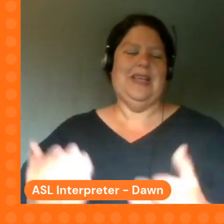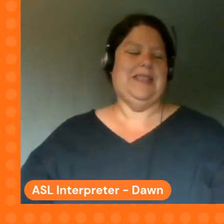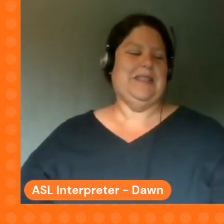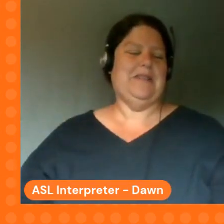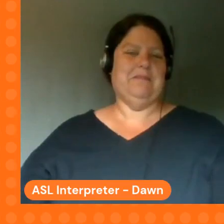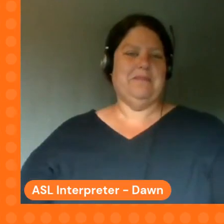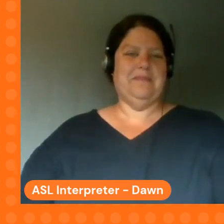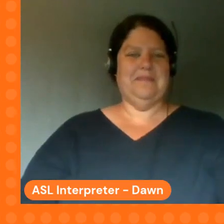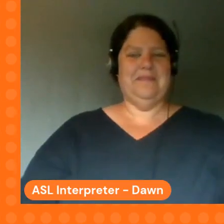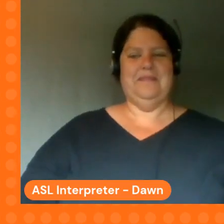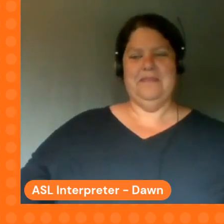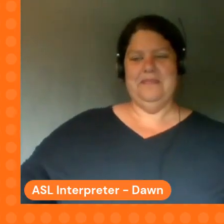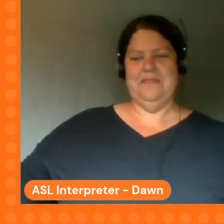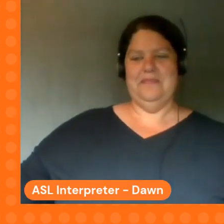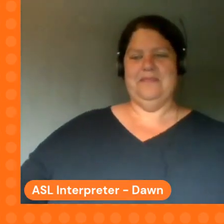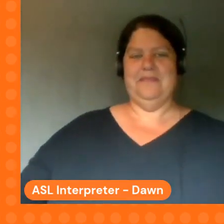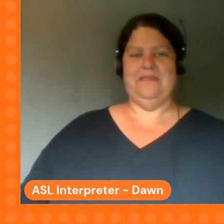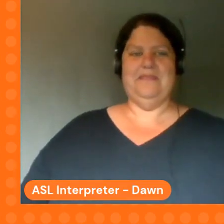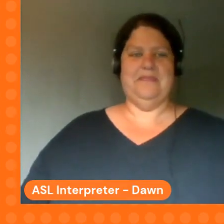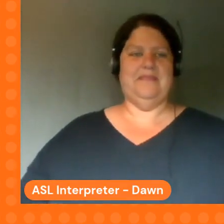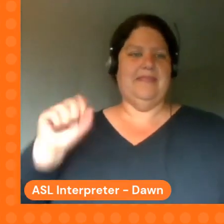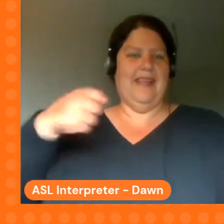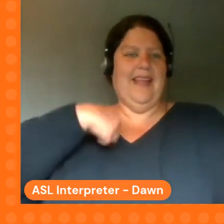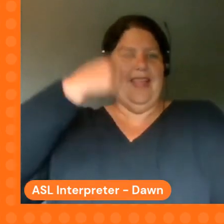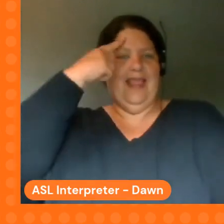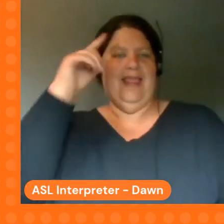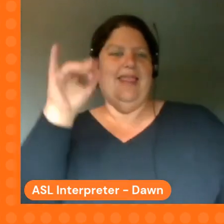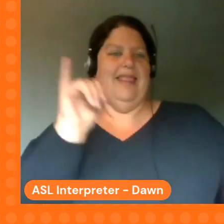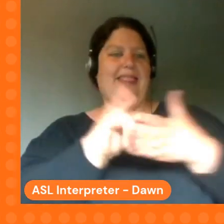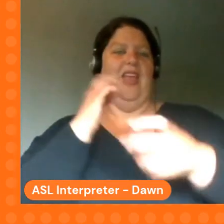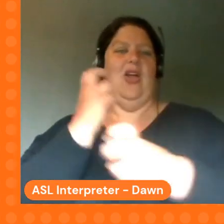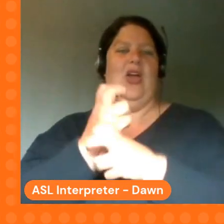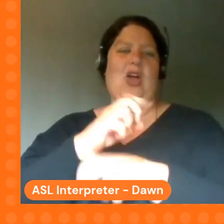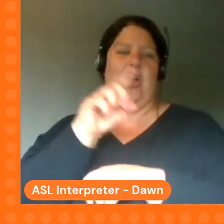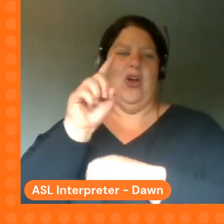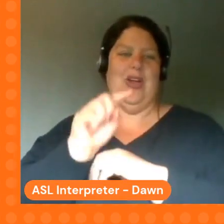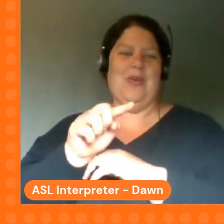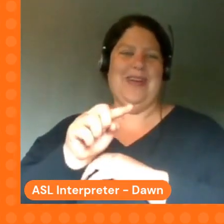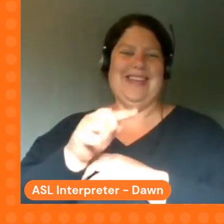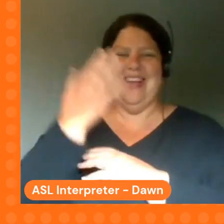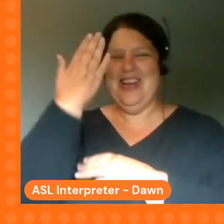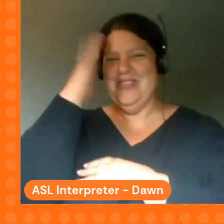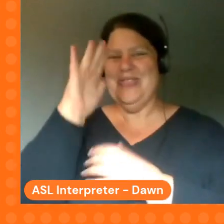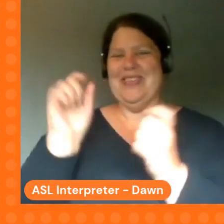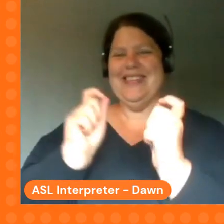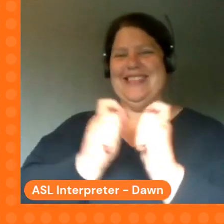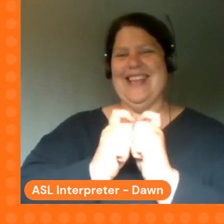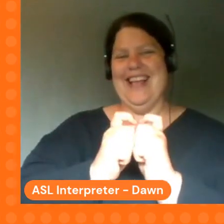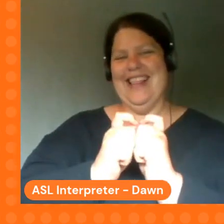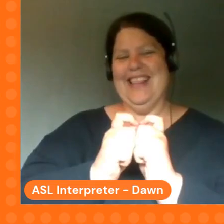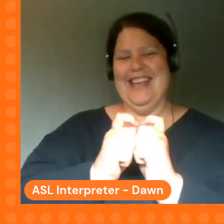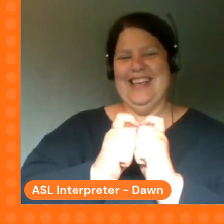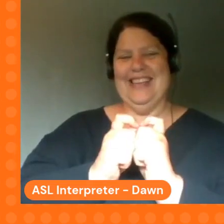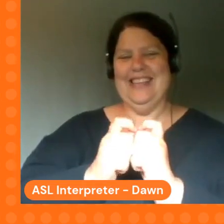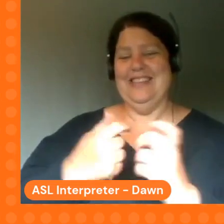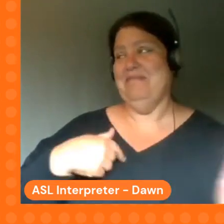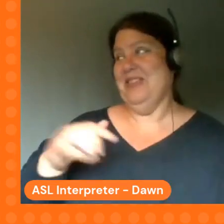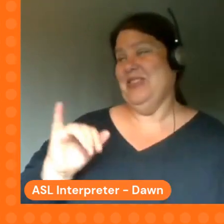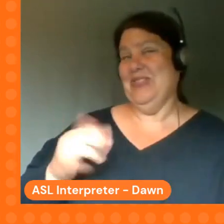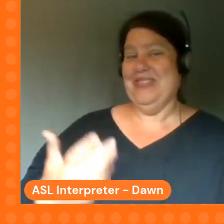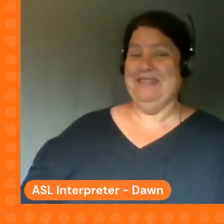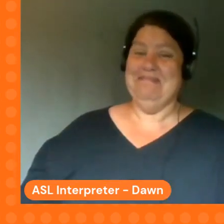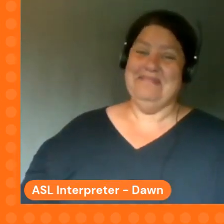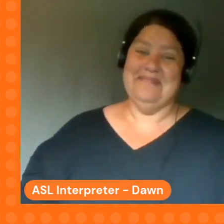Yeah, I think that is a very difficult question that I don't know exactly number that Me neither. Sorry, I'm putting you on the spot. You